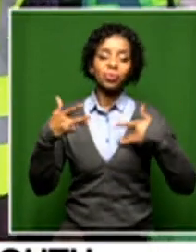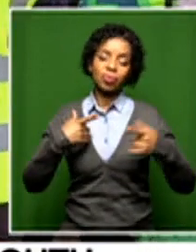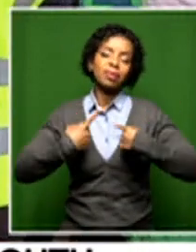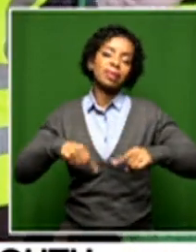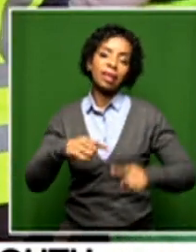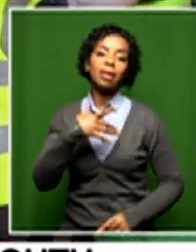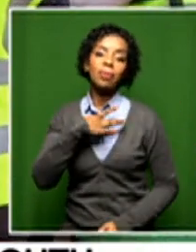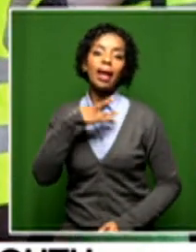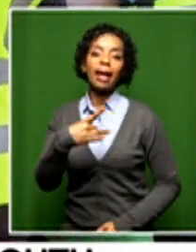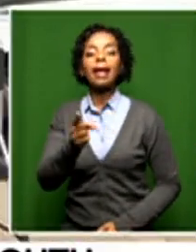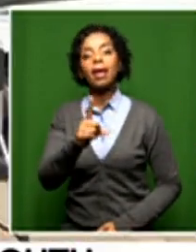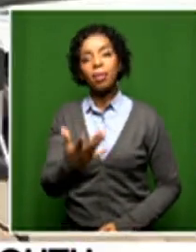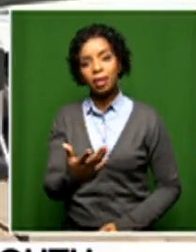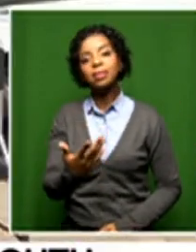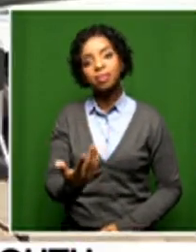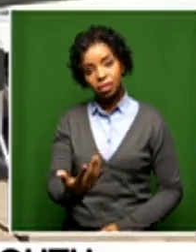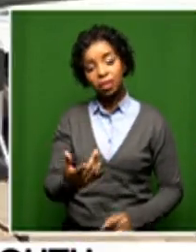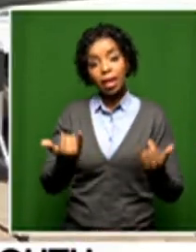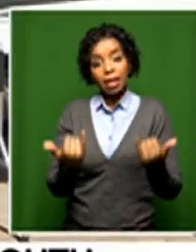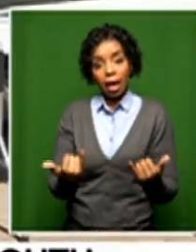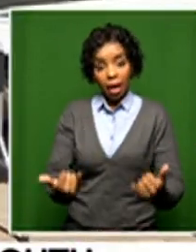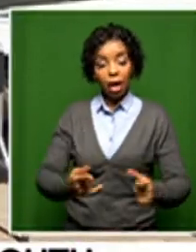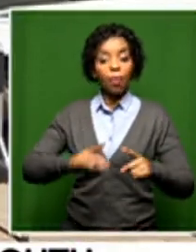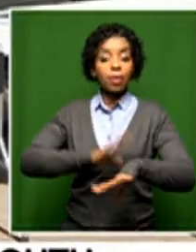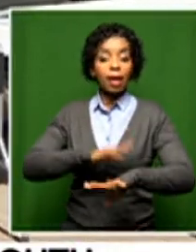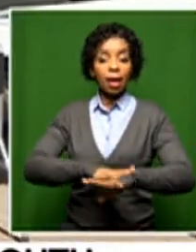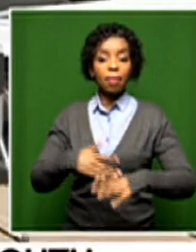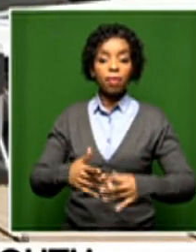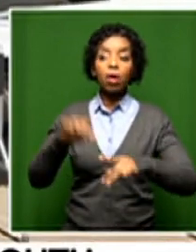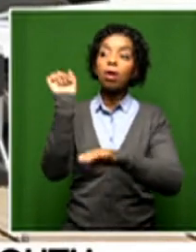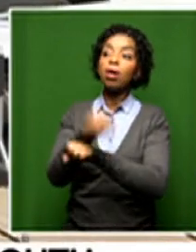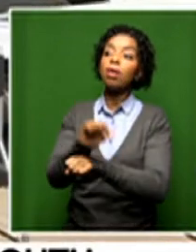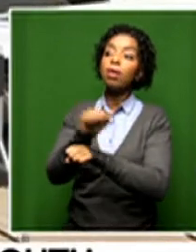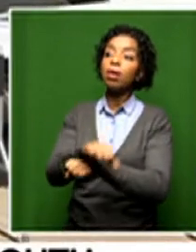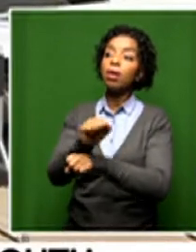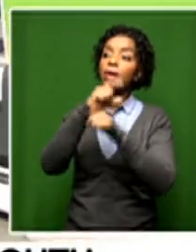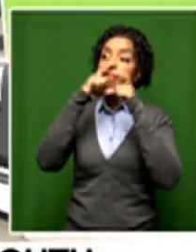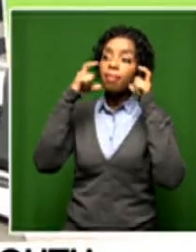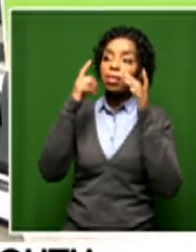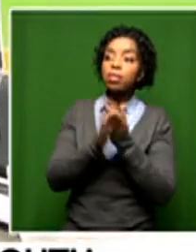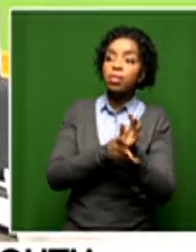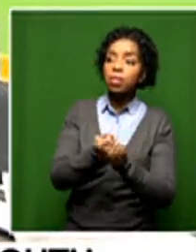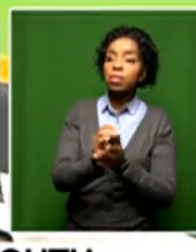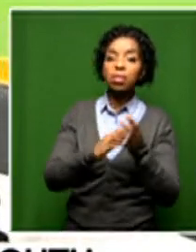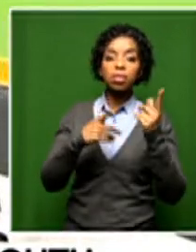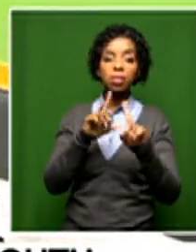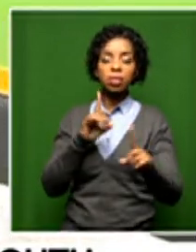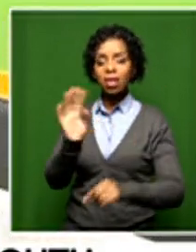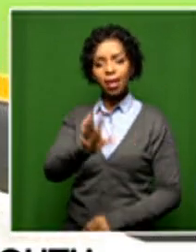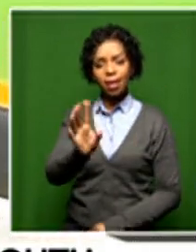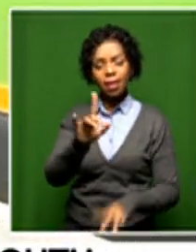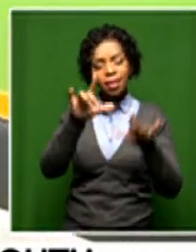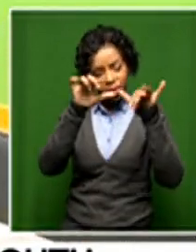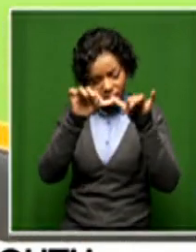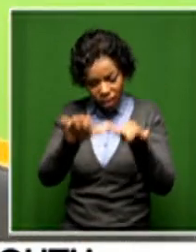send a message that we're not at a point where we can let go of all those containment measures. We need to continue with them